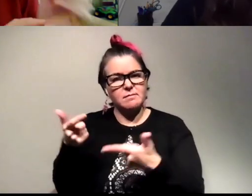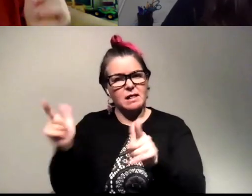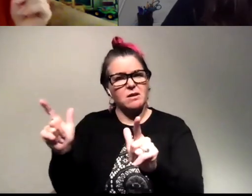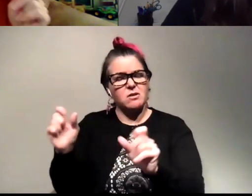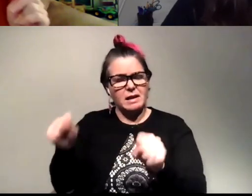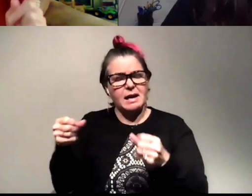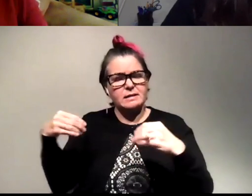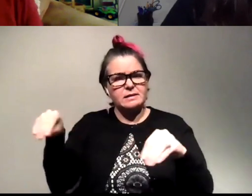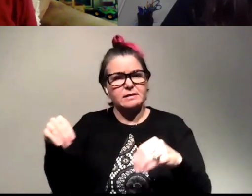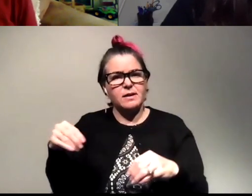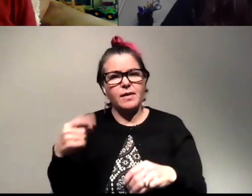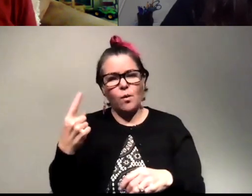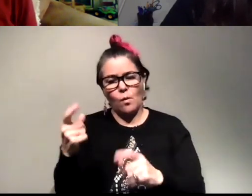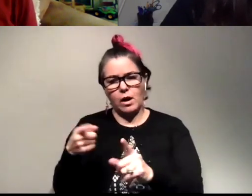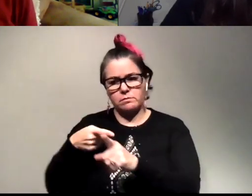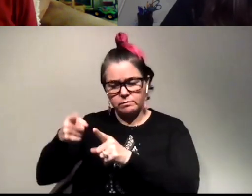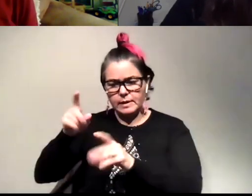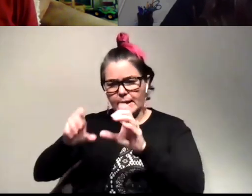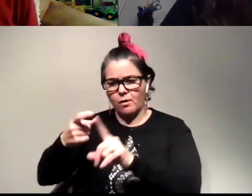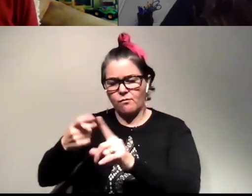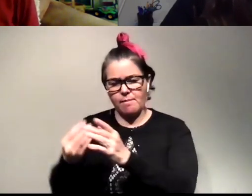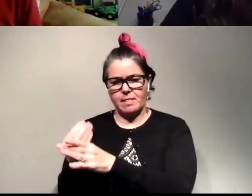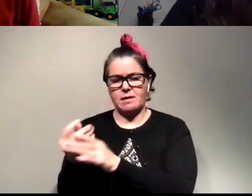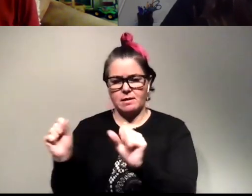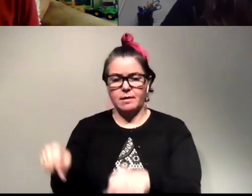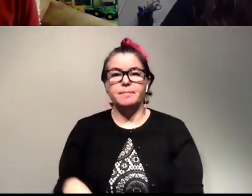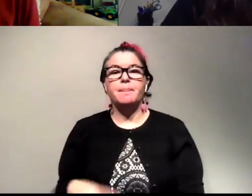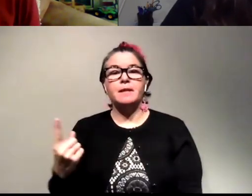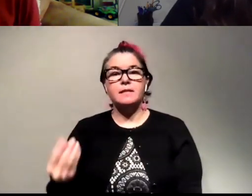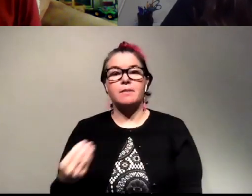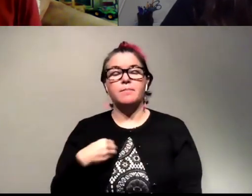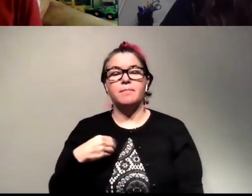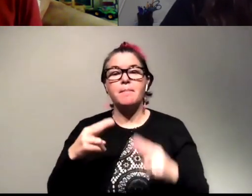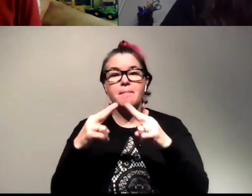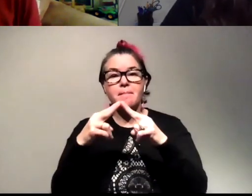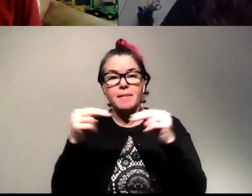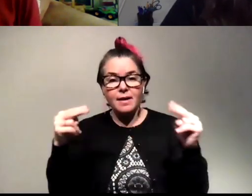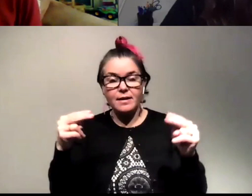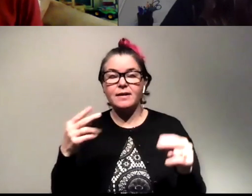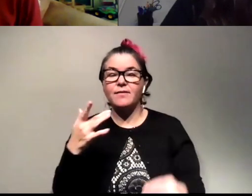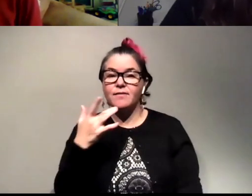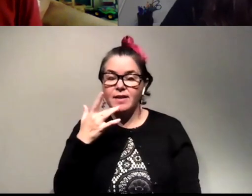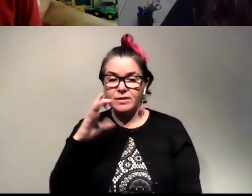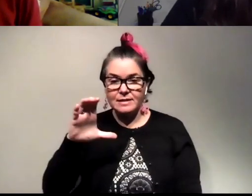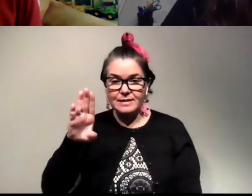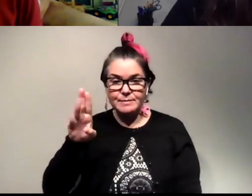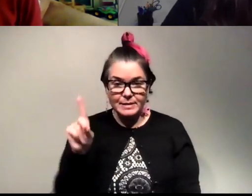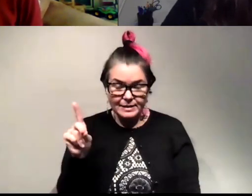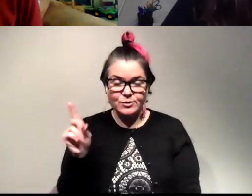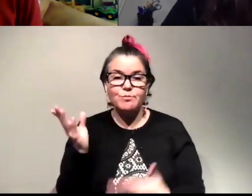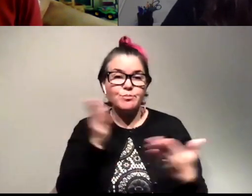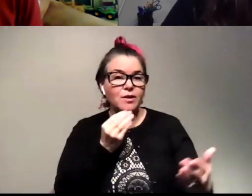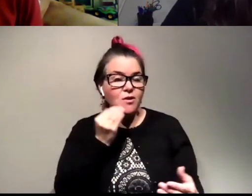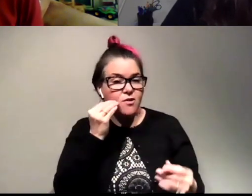sell, that one chemical from the plant. And someone gave me bacon-flavored CBD to bring